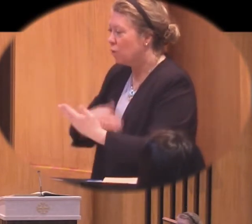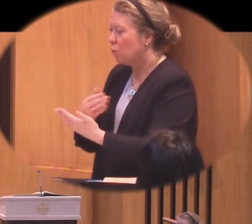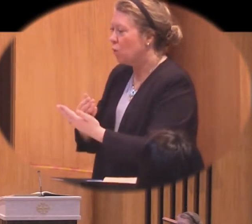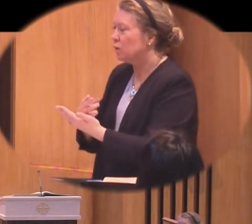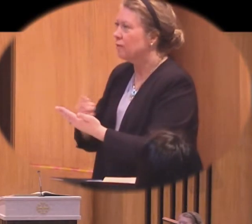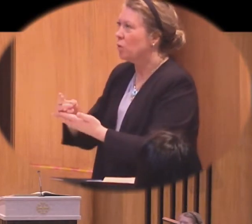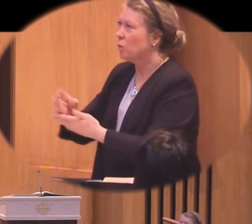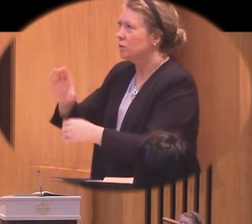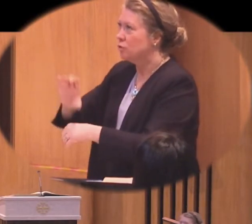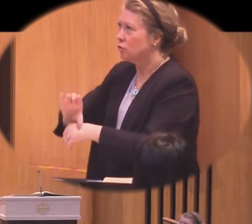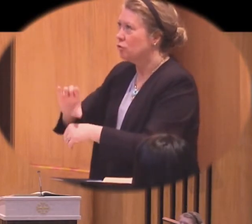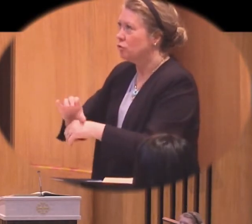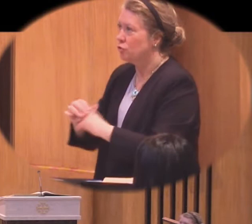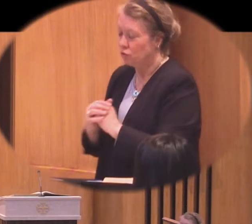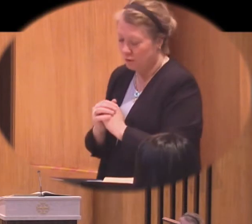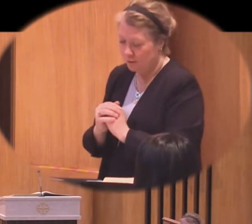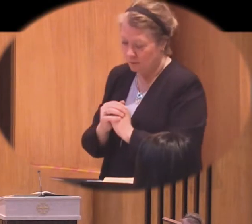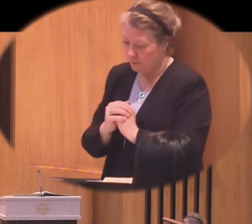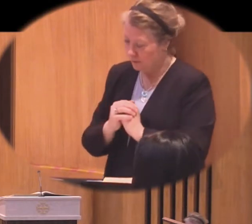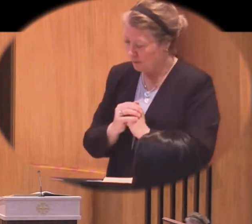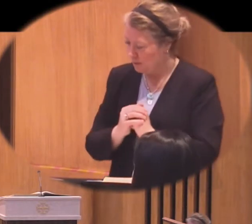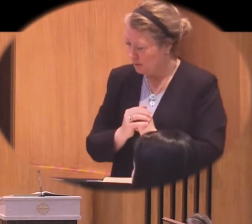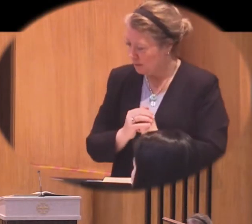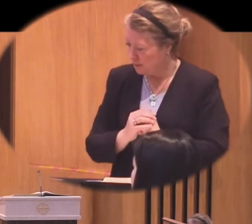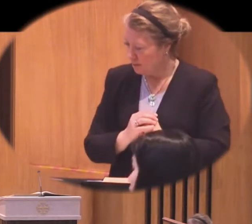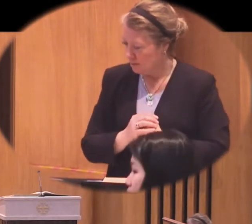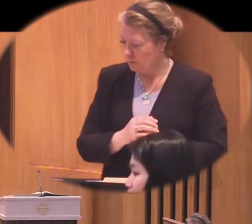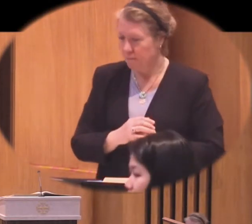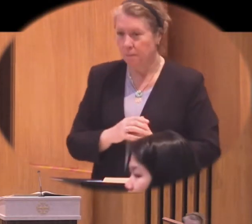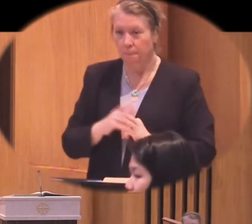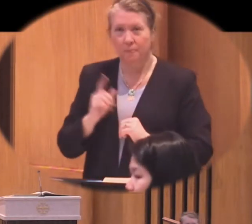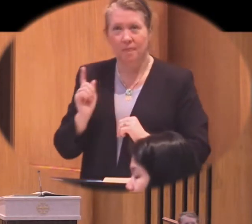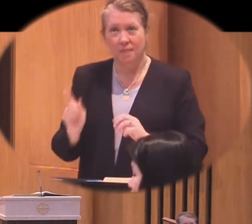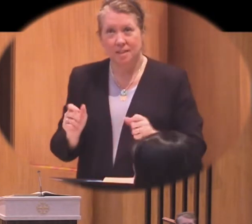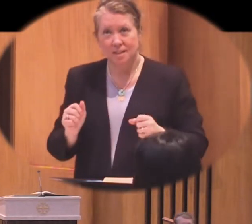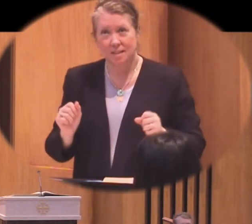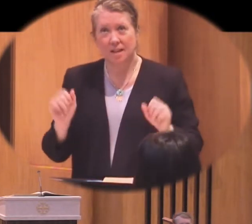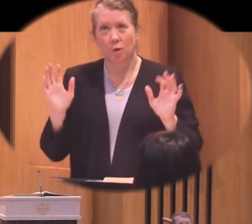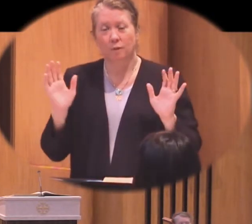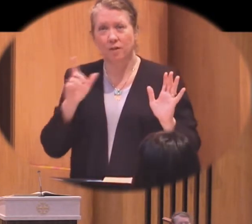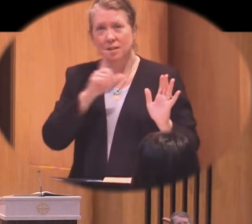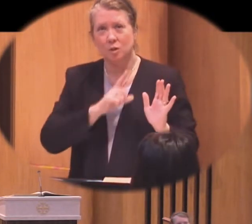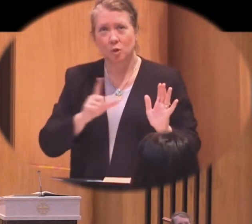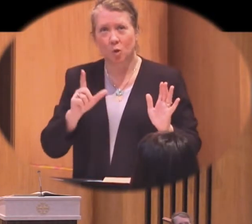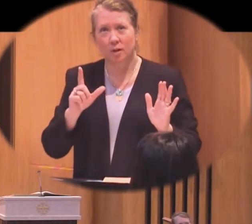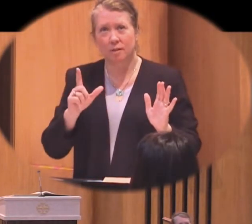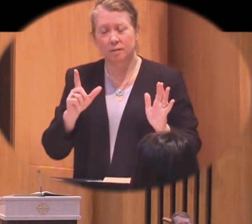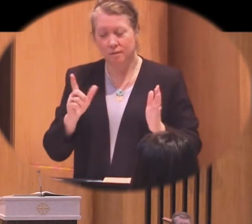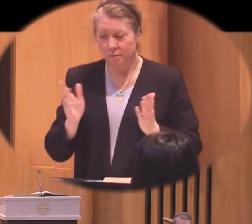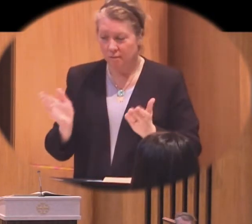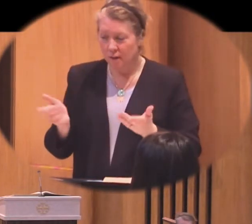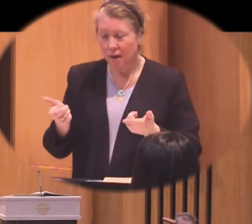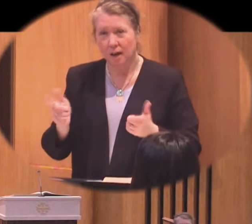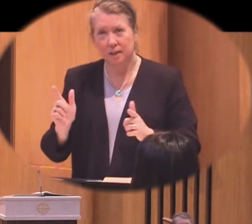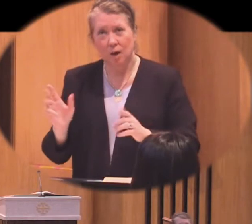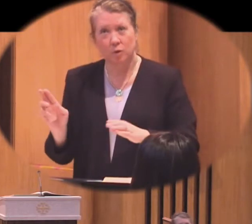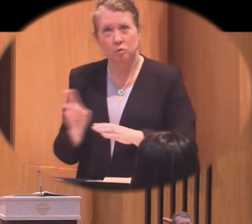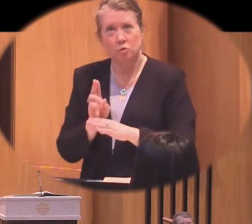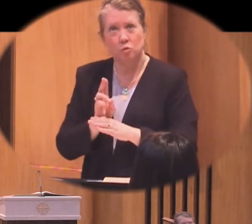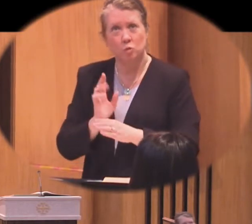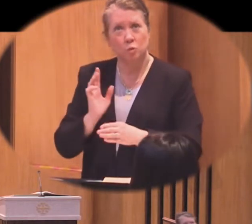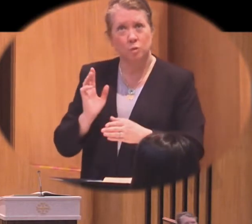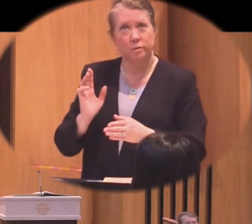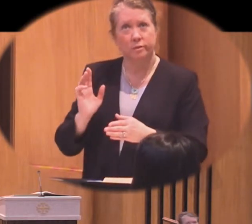good of all of his holy church. May this sacrifice, O Lord, we pray, cleanse us of our